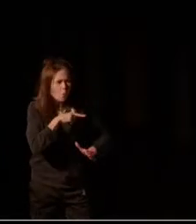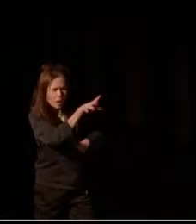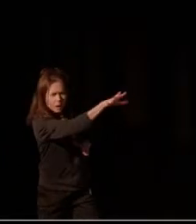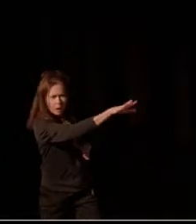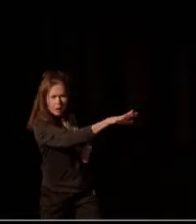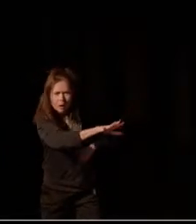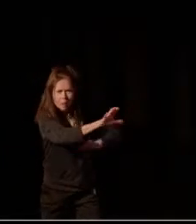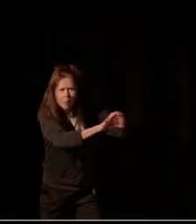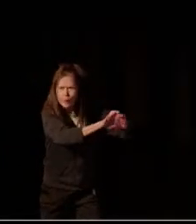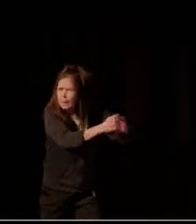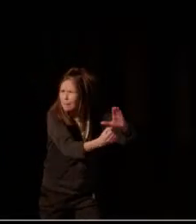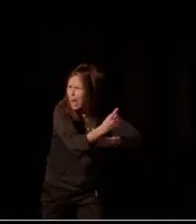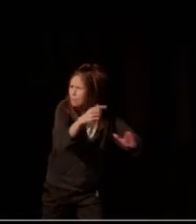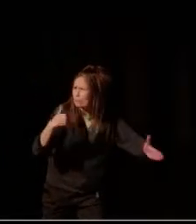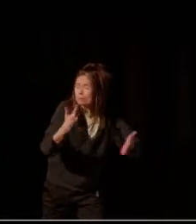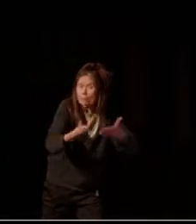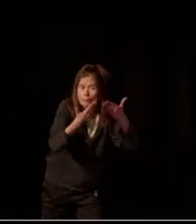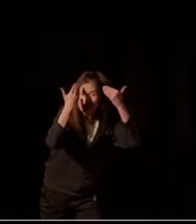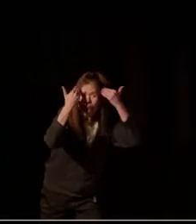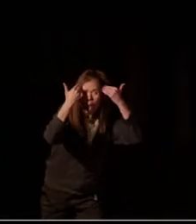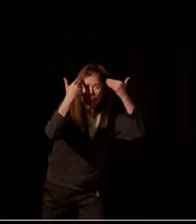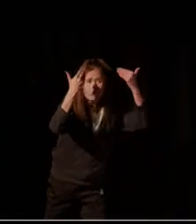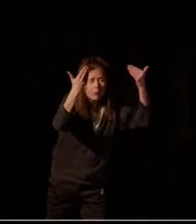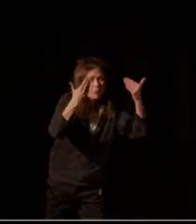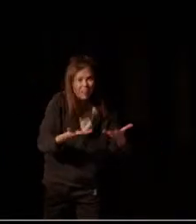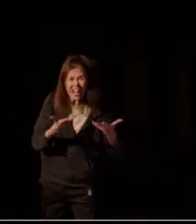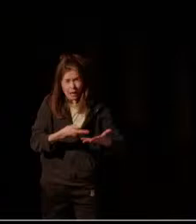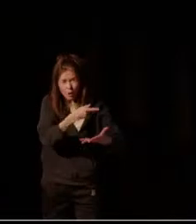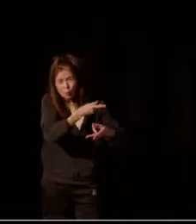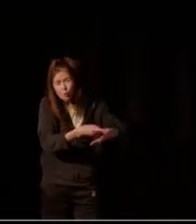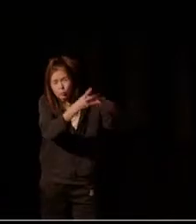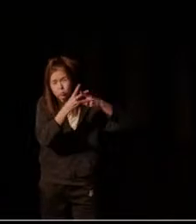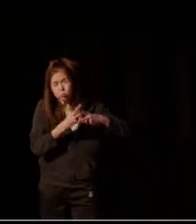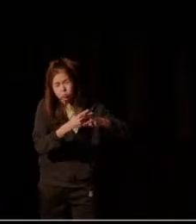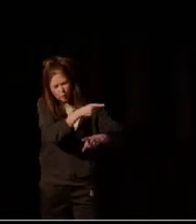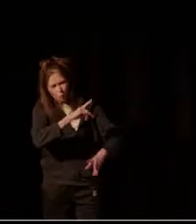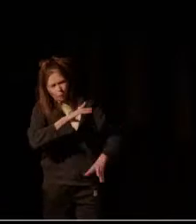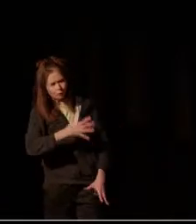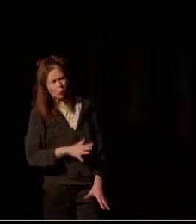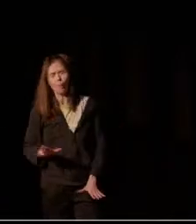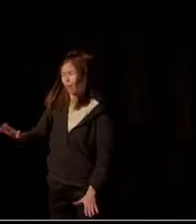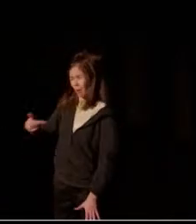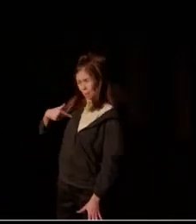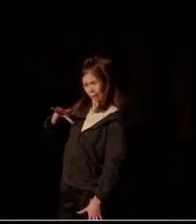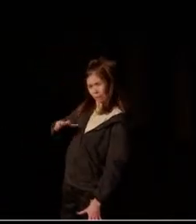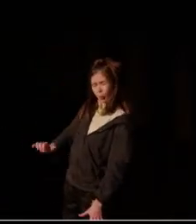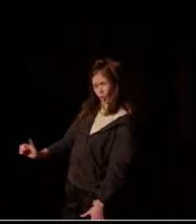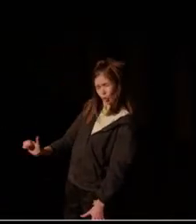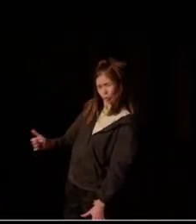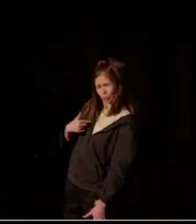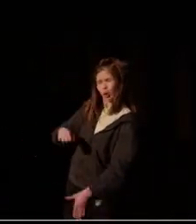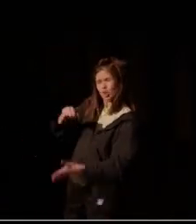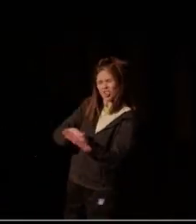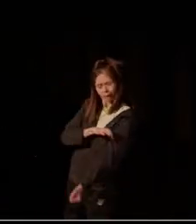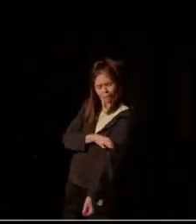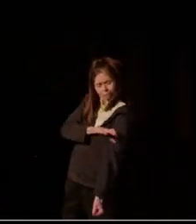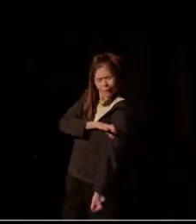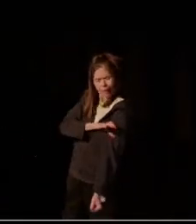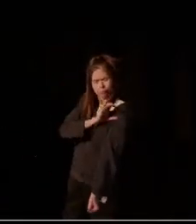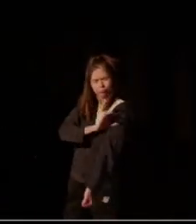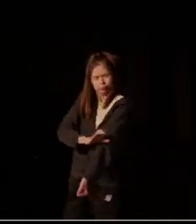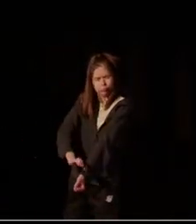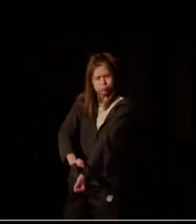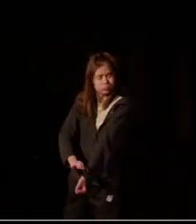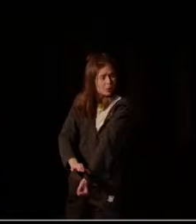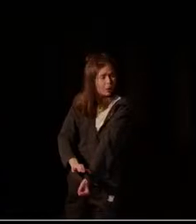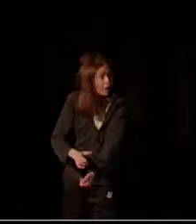absence. Besides, I've stranger hospitality. I am tougher, brother, than you credit me for. I cannot stay. Well, just